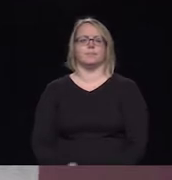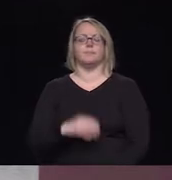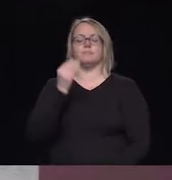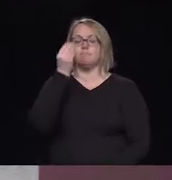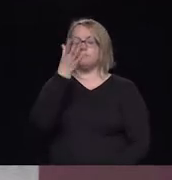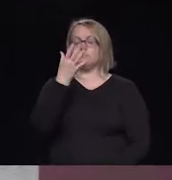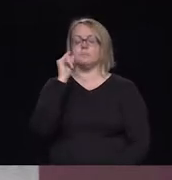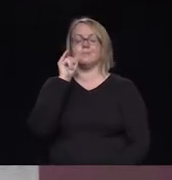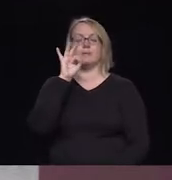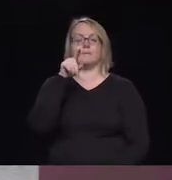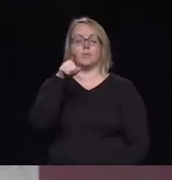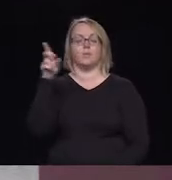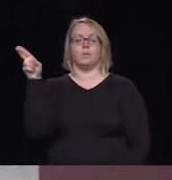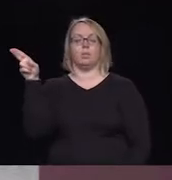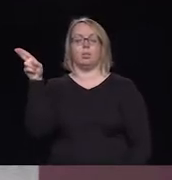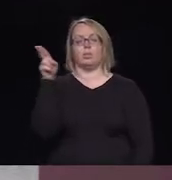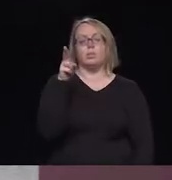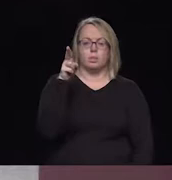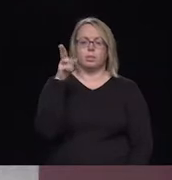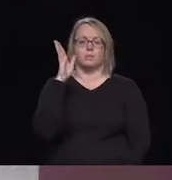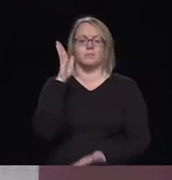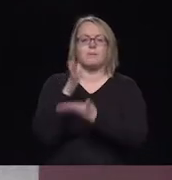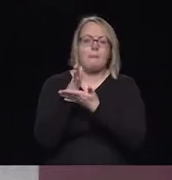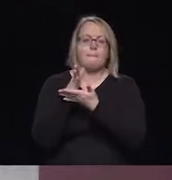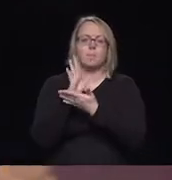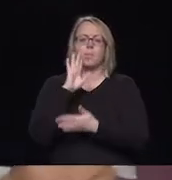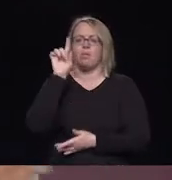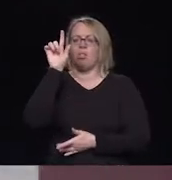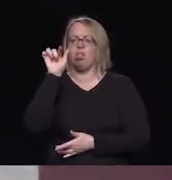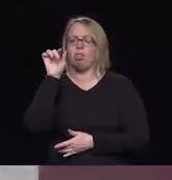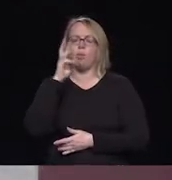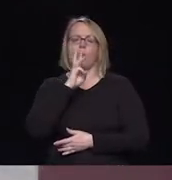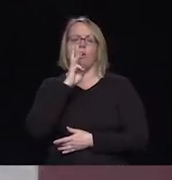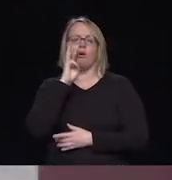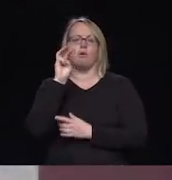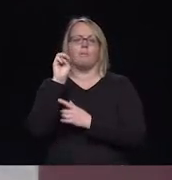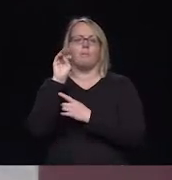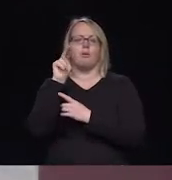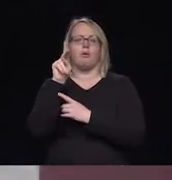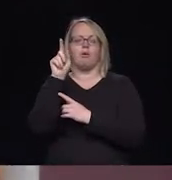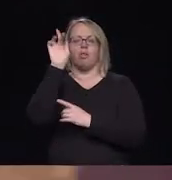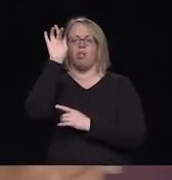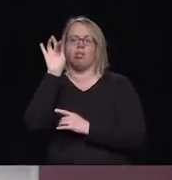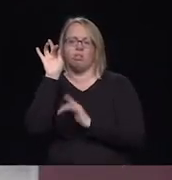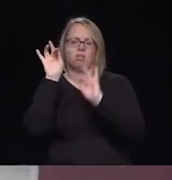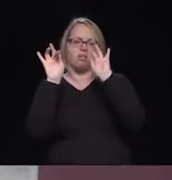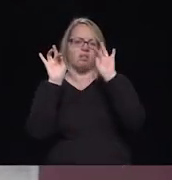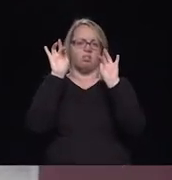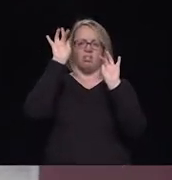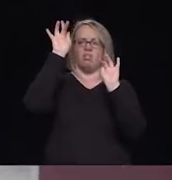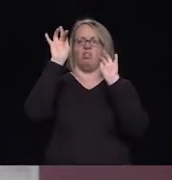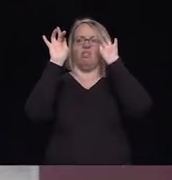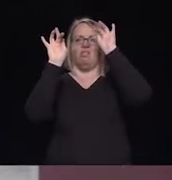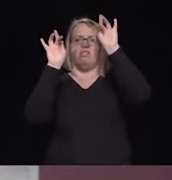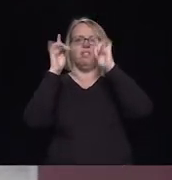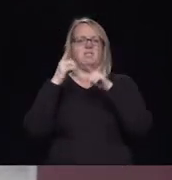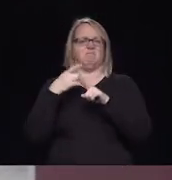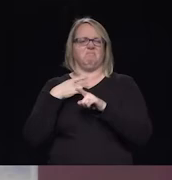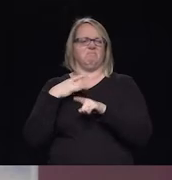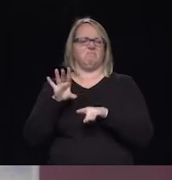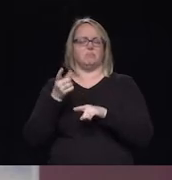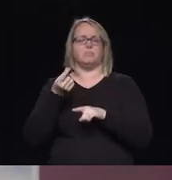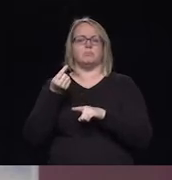watermarks. You want to go all the way across to get a nice, smooth, consistent blend.